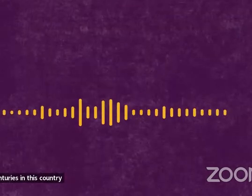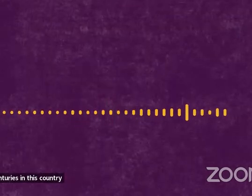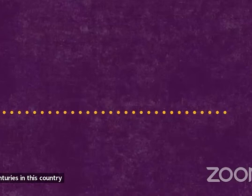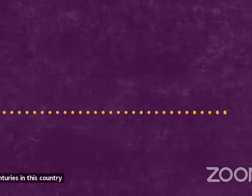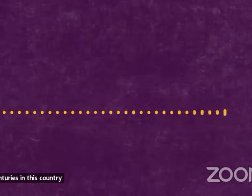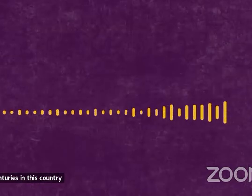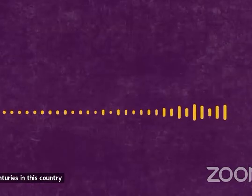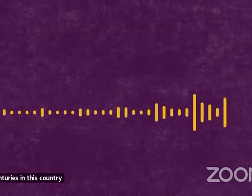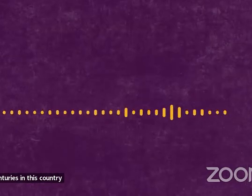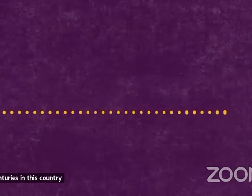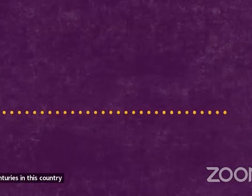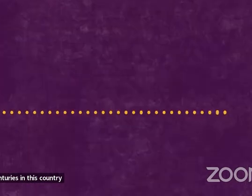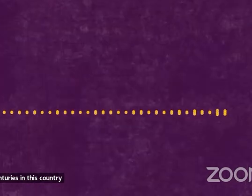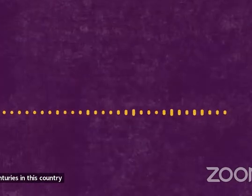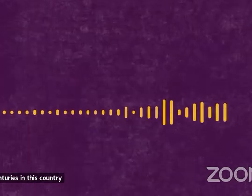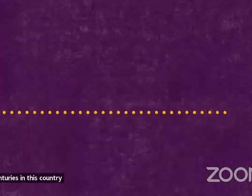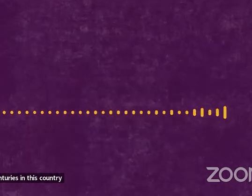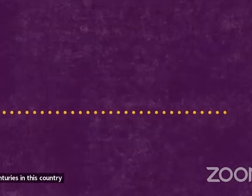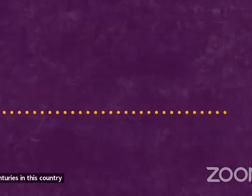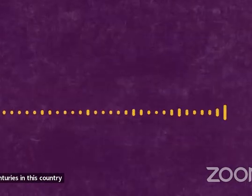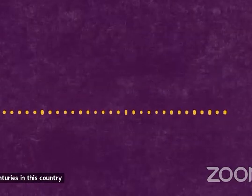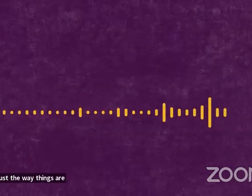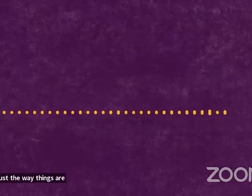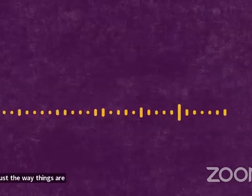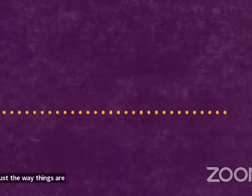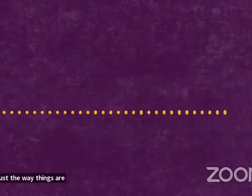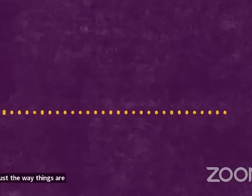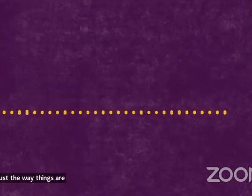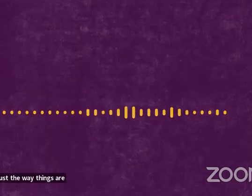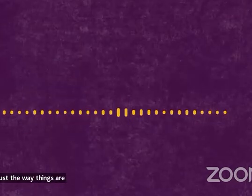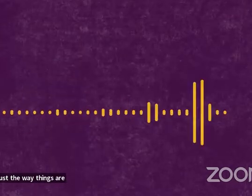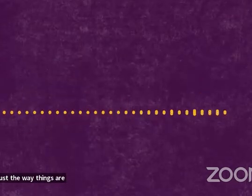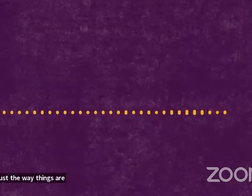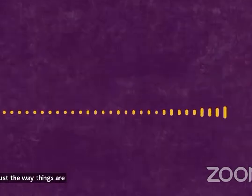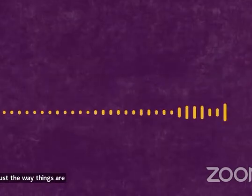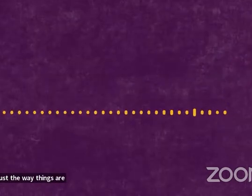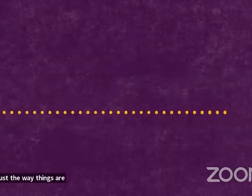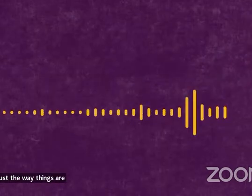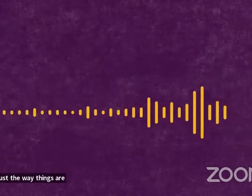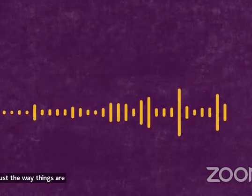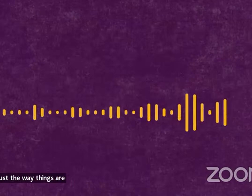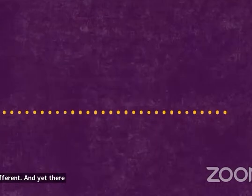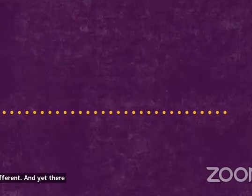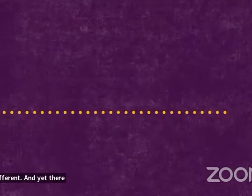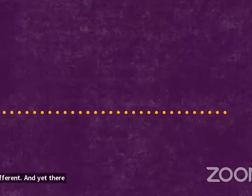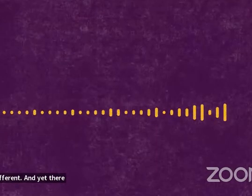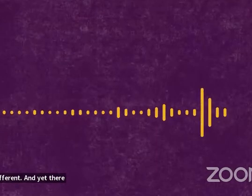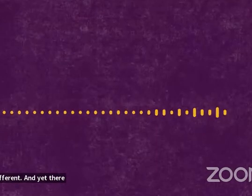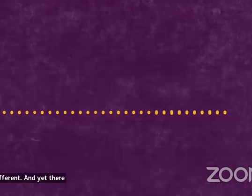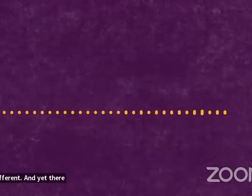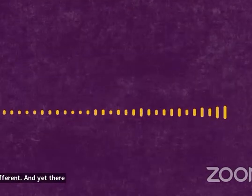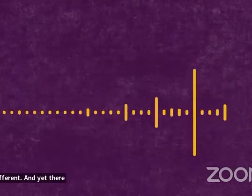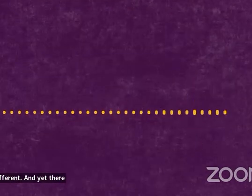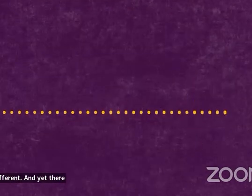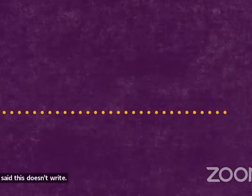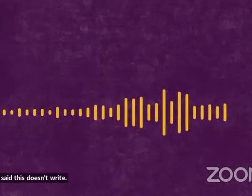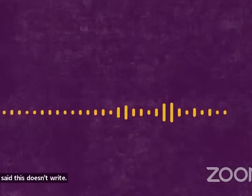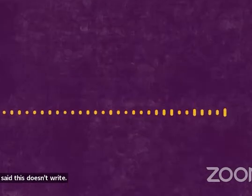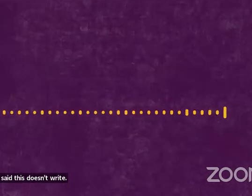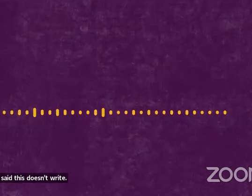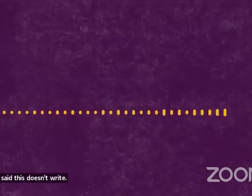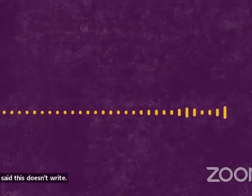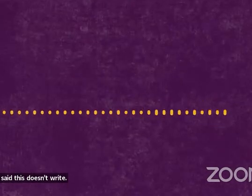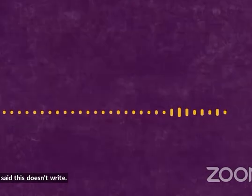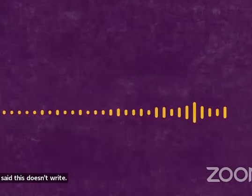was just the way things are and that it could never be any different and yet there are people in those systems who said this isn't right this isn't fair